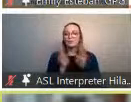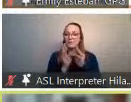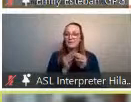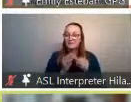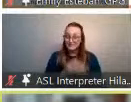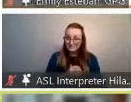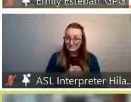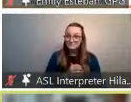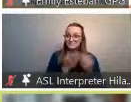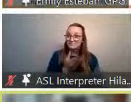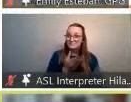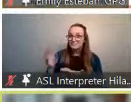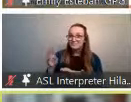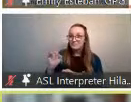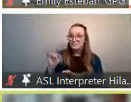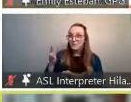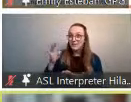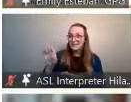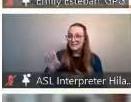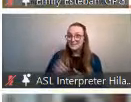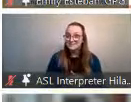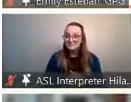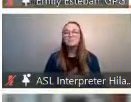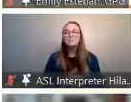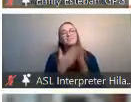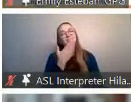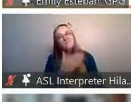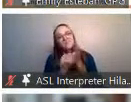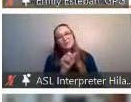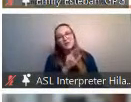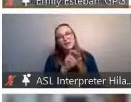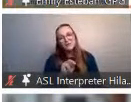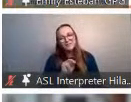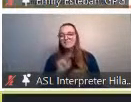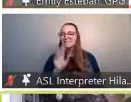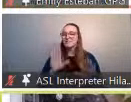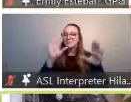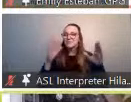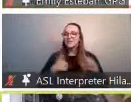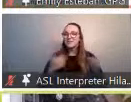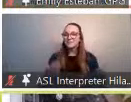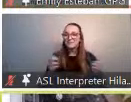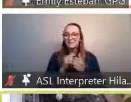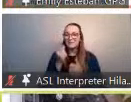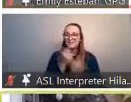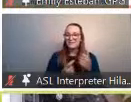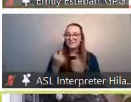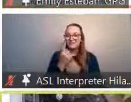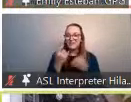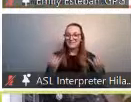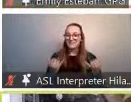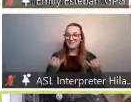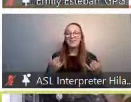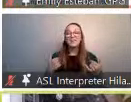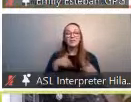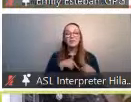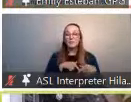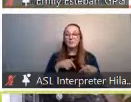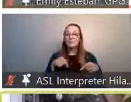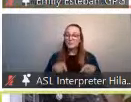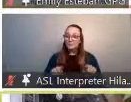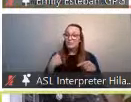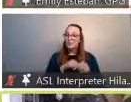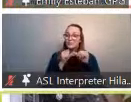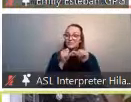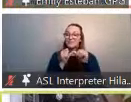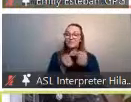to you to take it away. Thanks, Aaron. It's great to be with everyone today again. And as we continue to support the